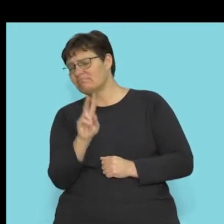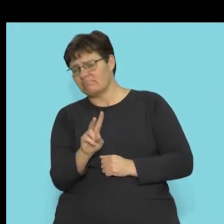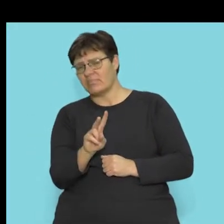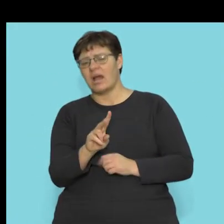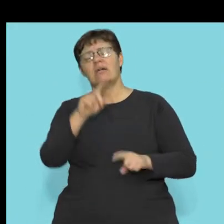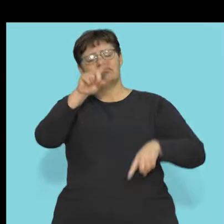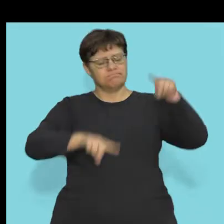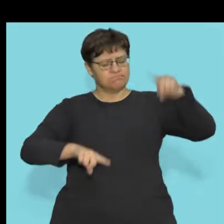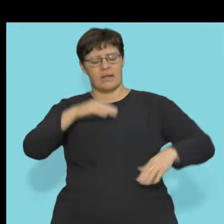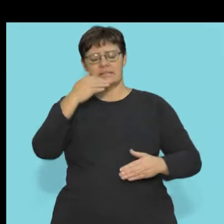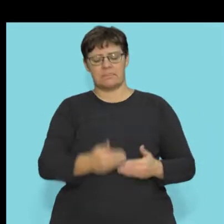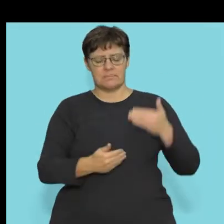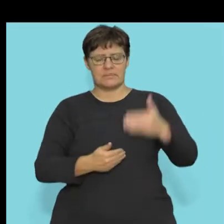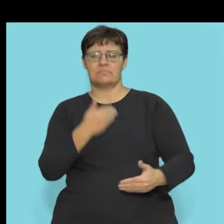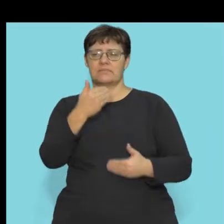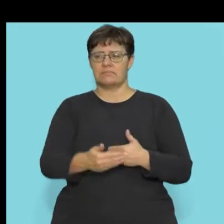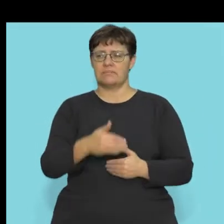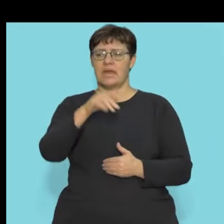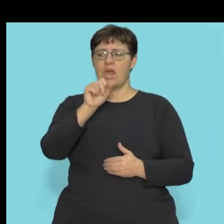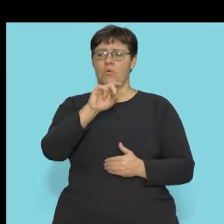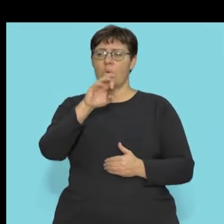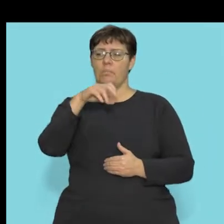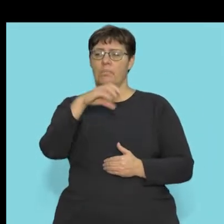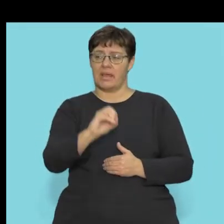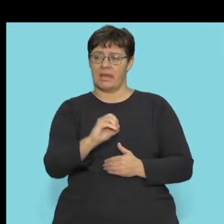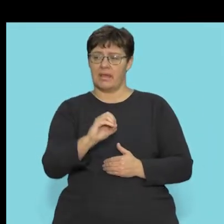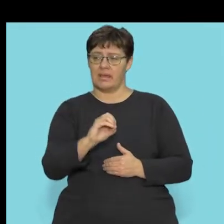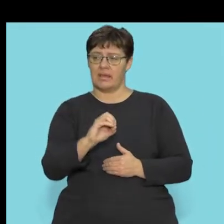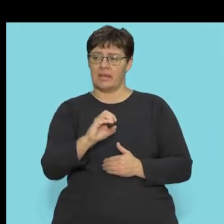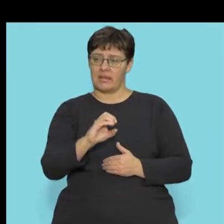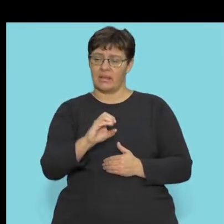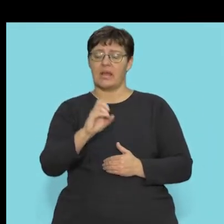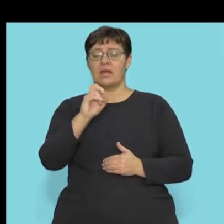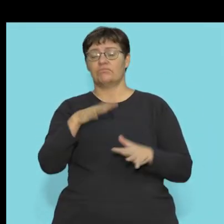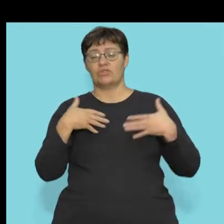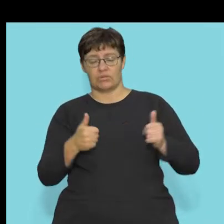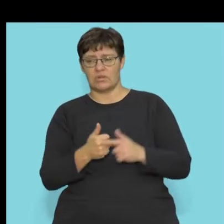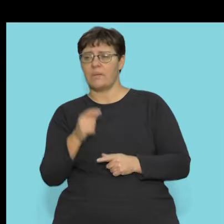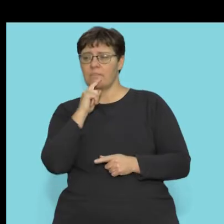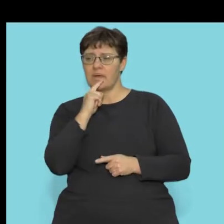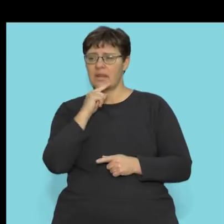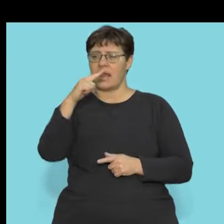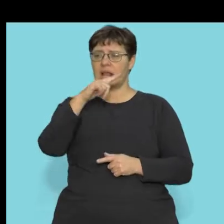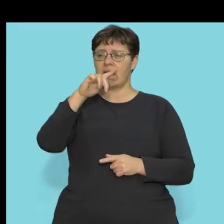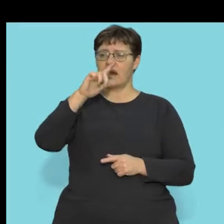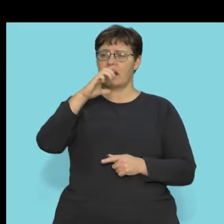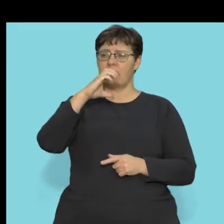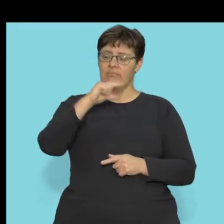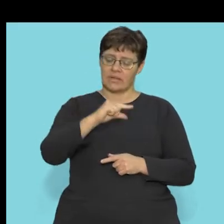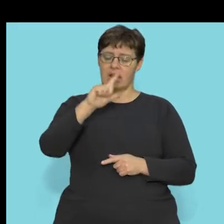It's important that we recognize that there are different stages of aerobic respiration, which we will discuss in detail, starting